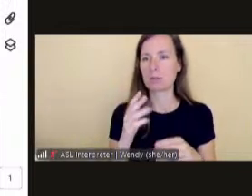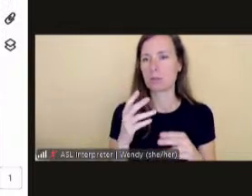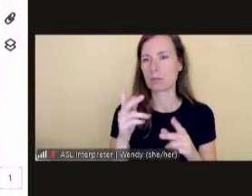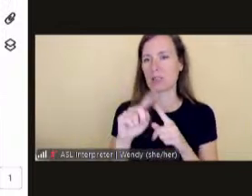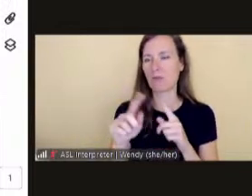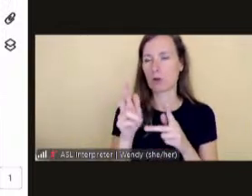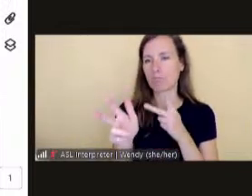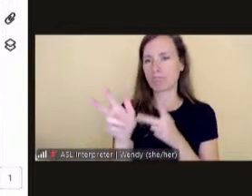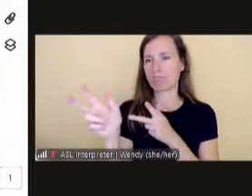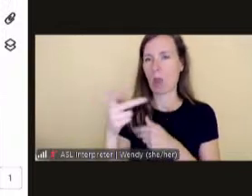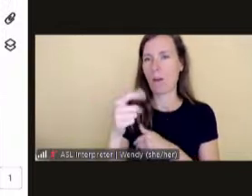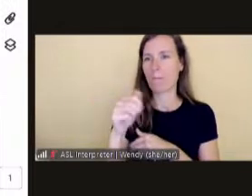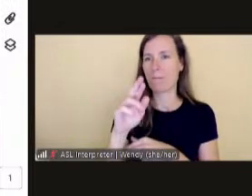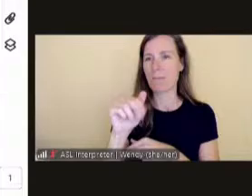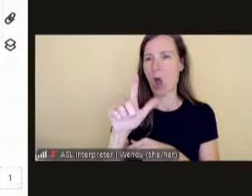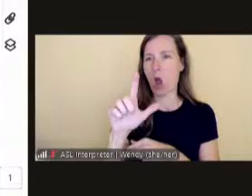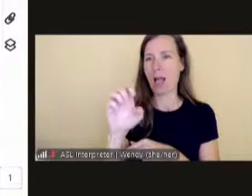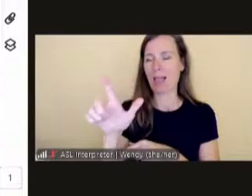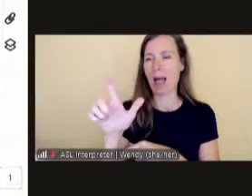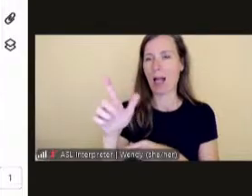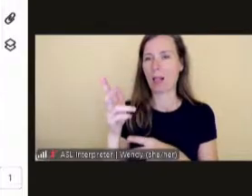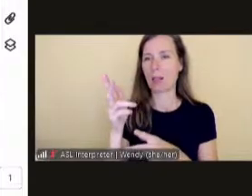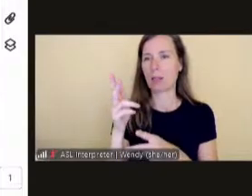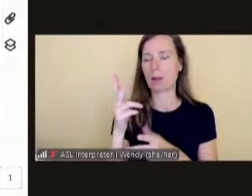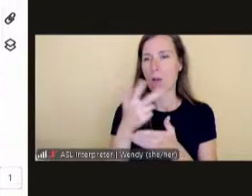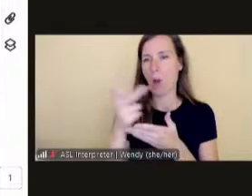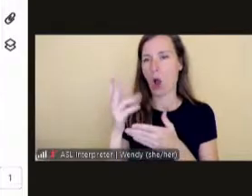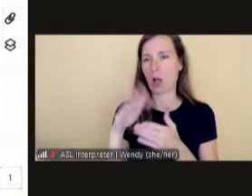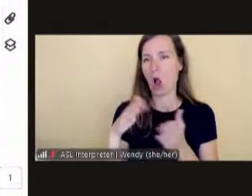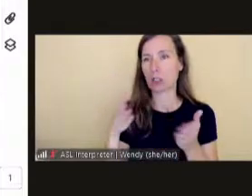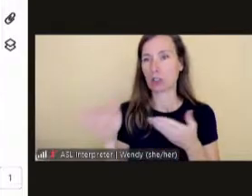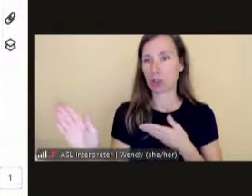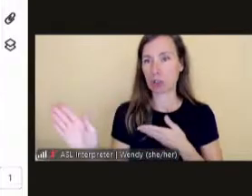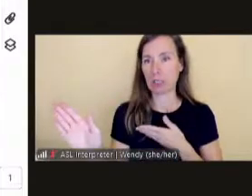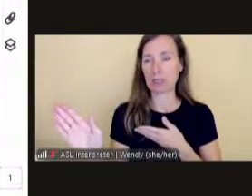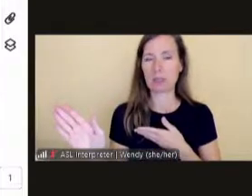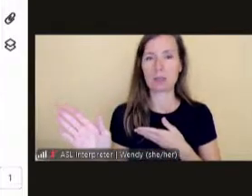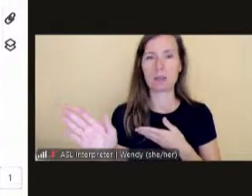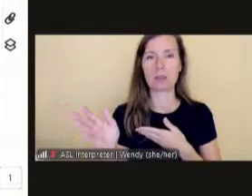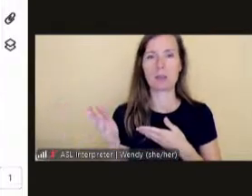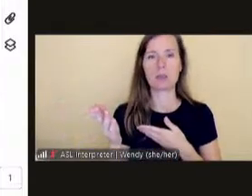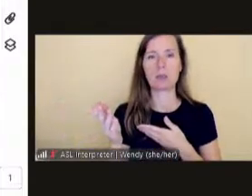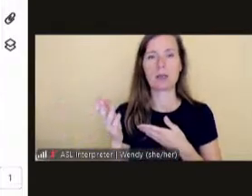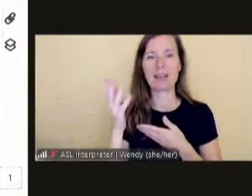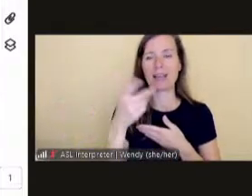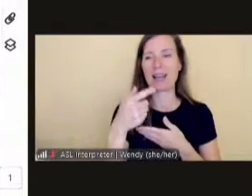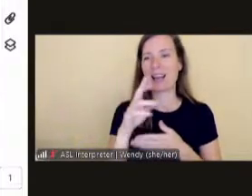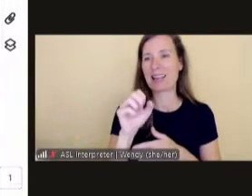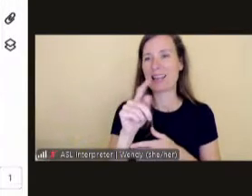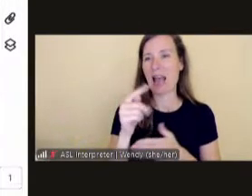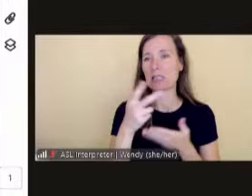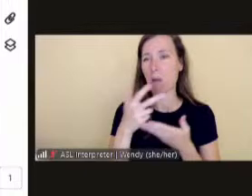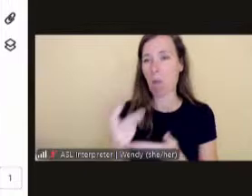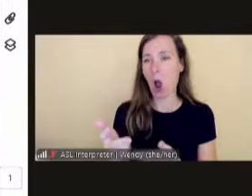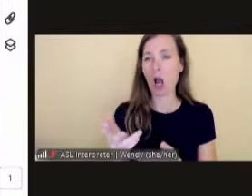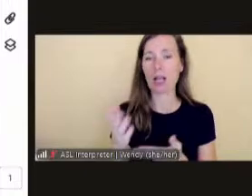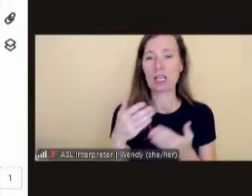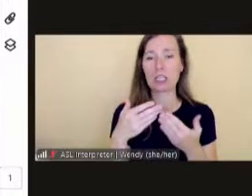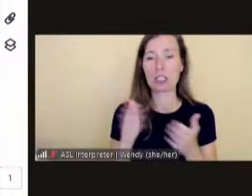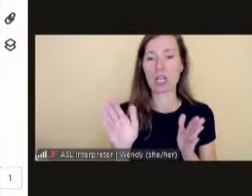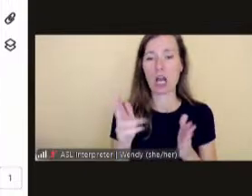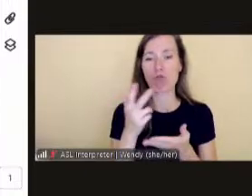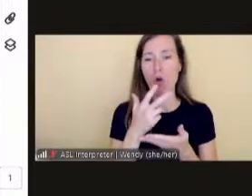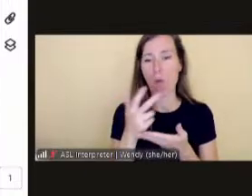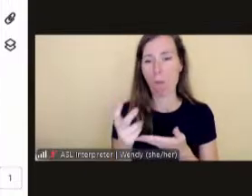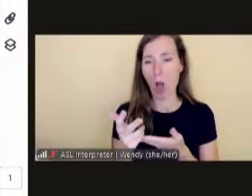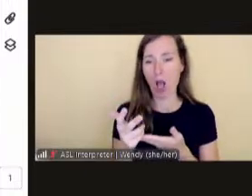Well, that's meant to provide guest parking and also general parking close to the retail core that